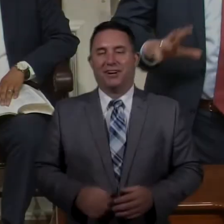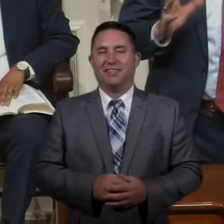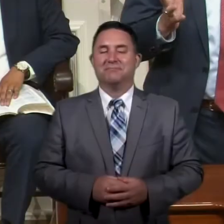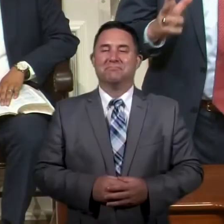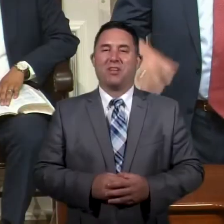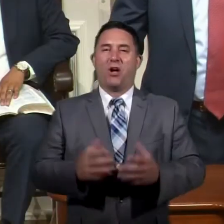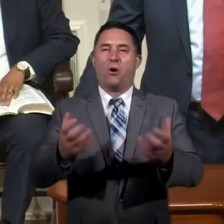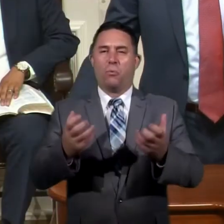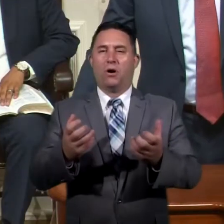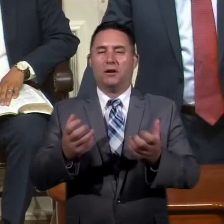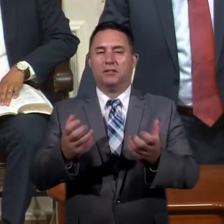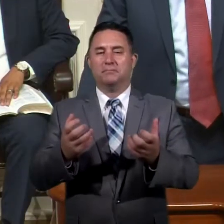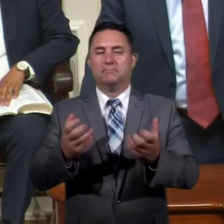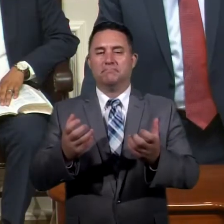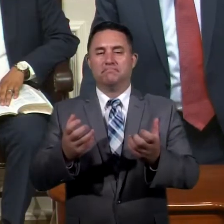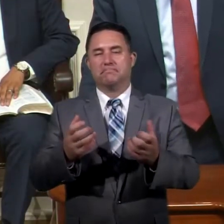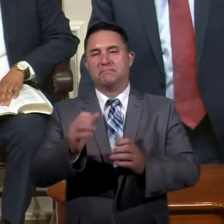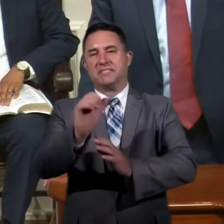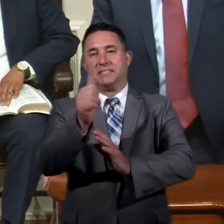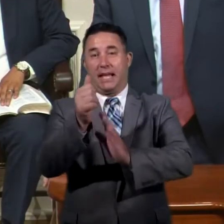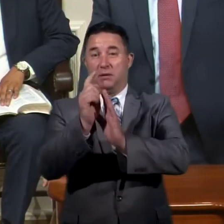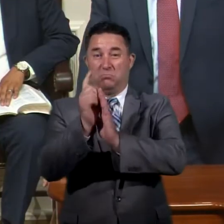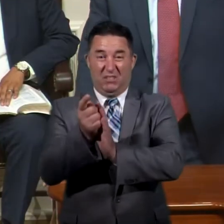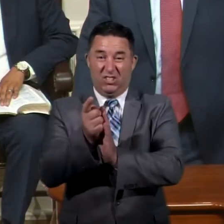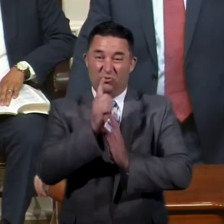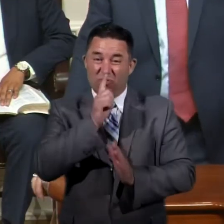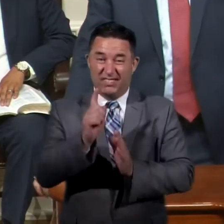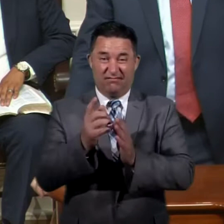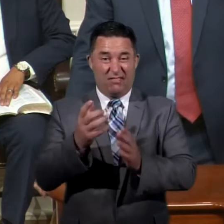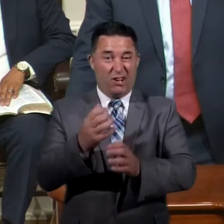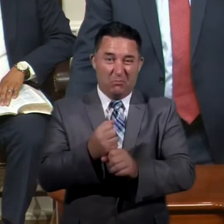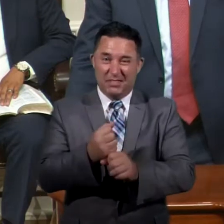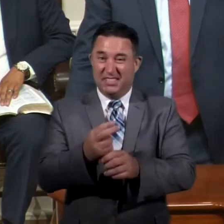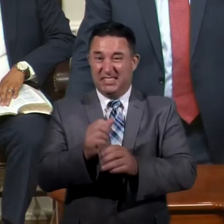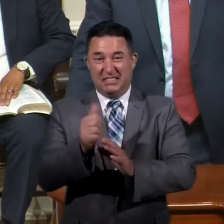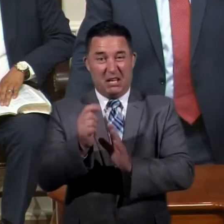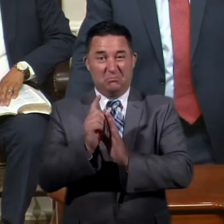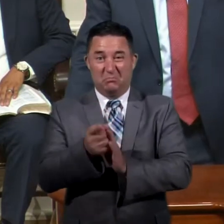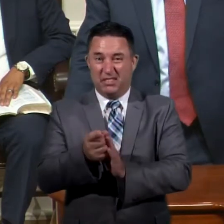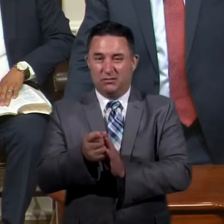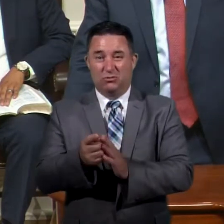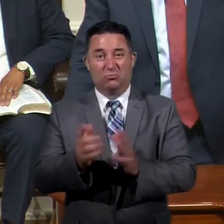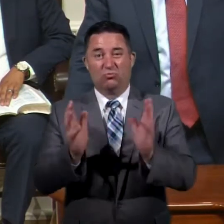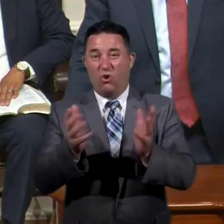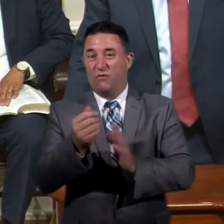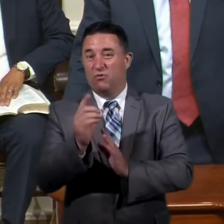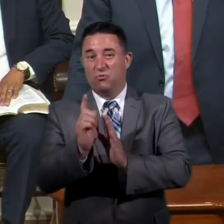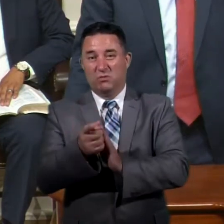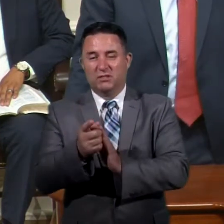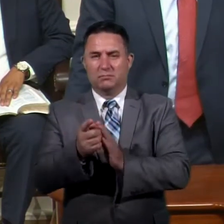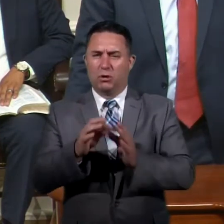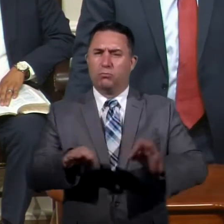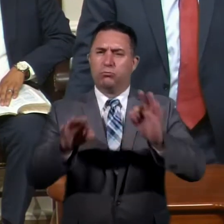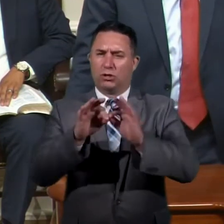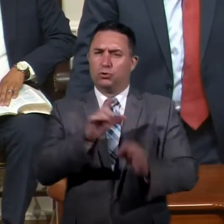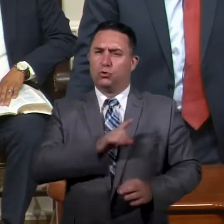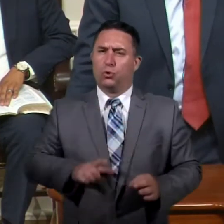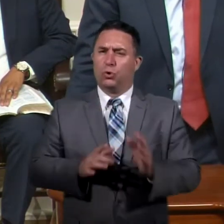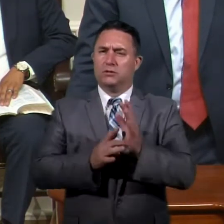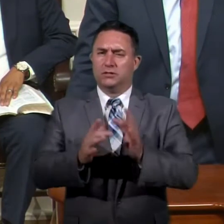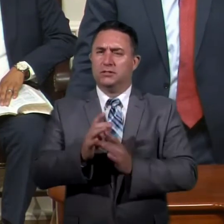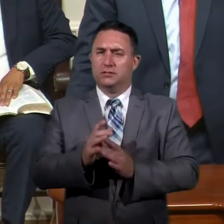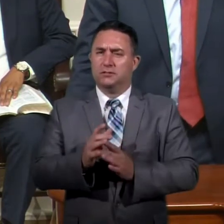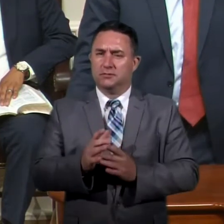I want to take really this probably 10 minutes. Quiero tomar unos 10 minutos a lo mucho. Just talk for a few minutes about our precious Lord Jesus.